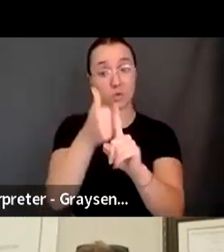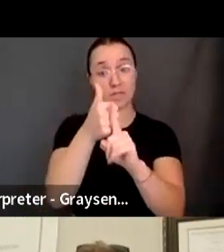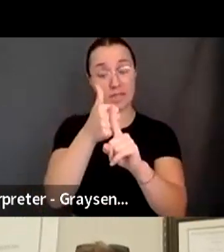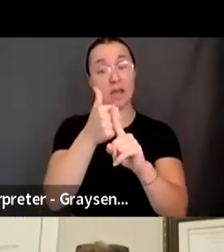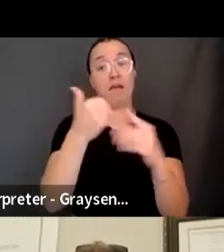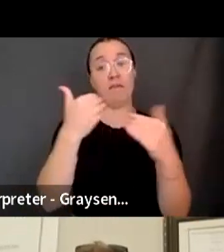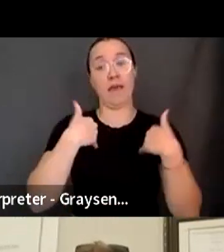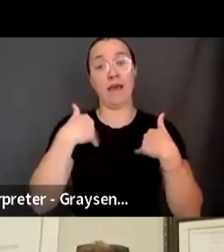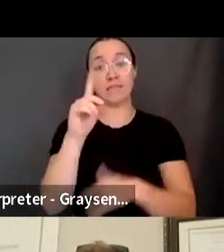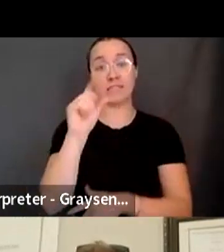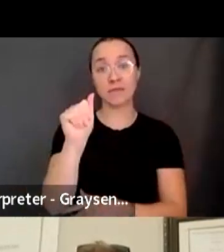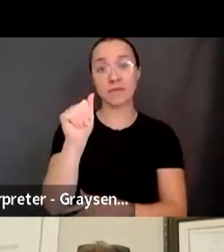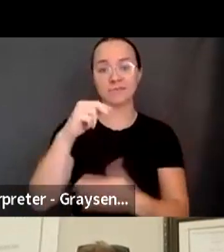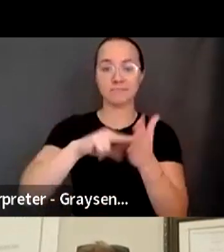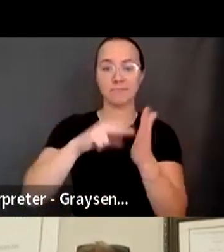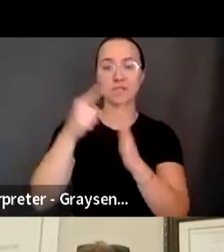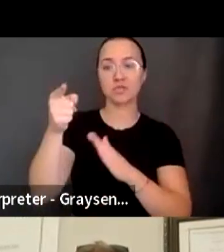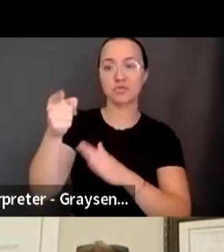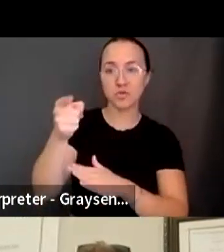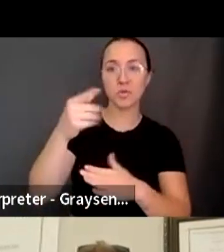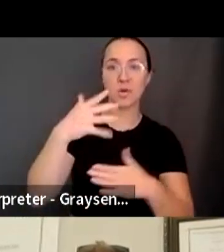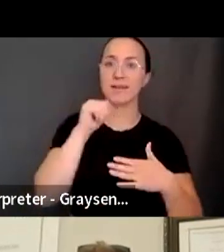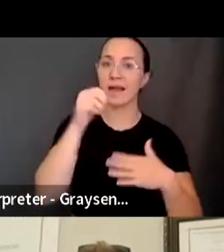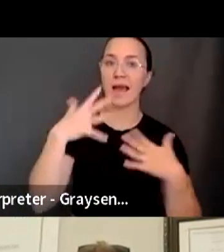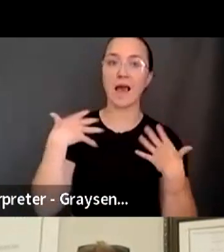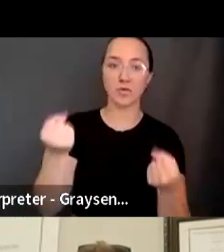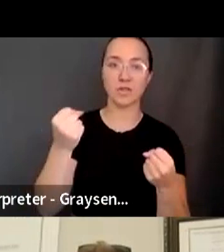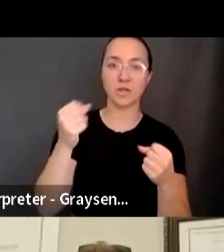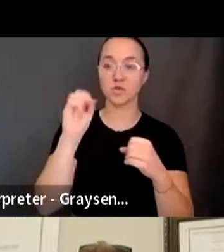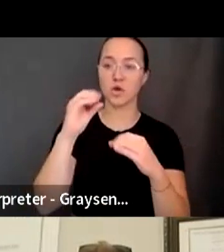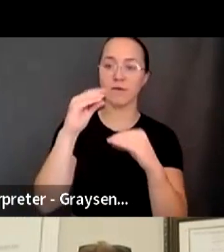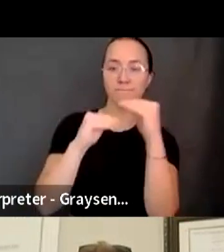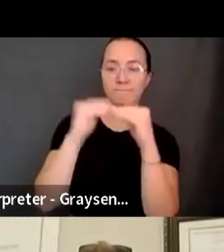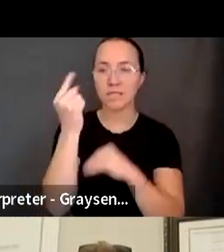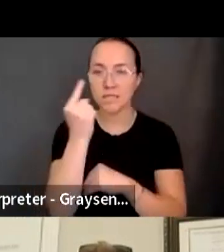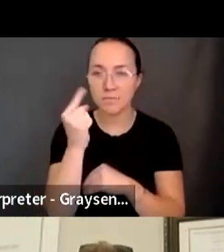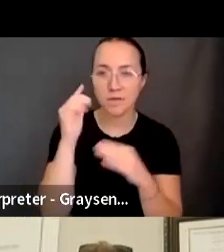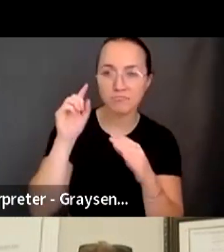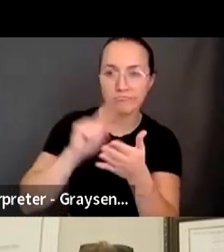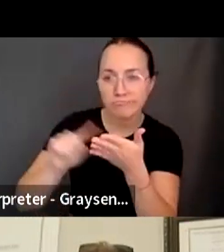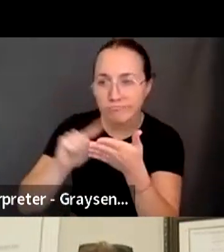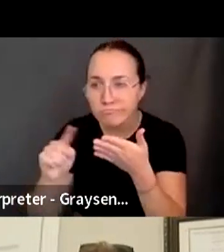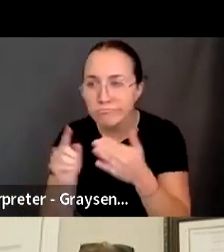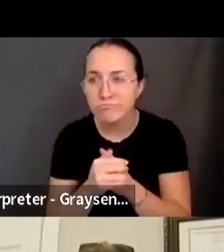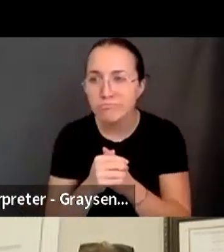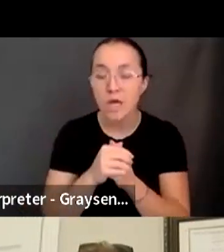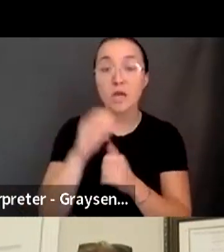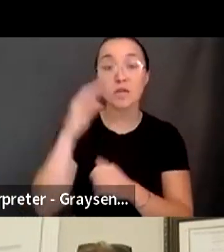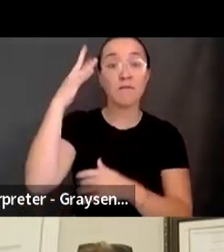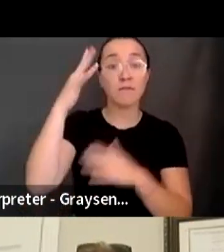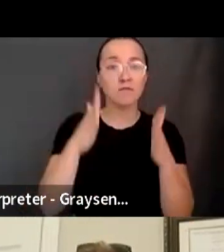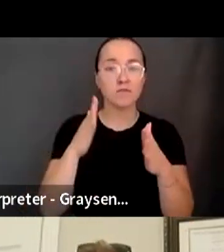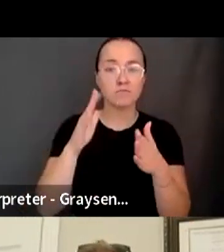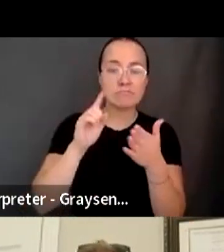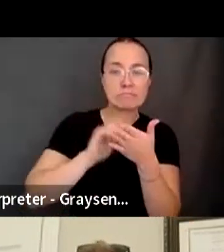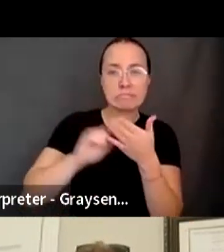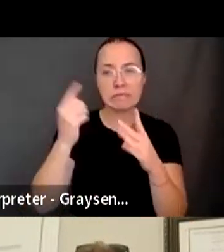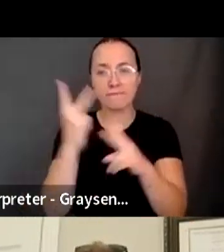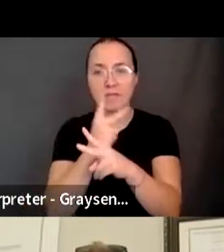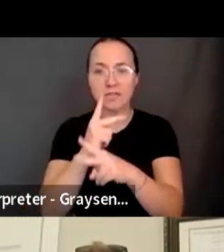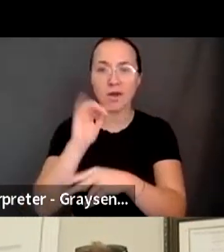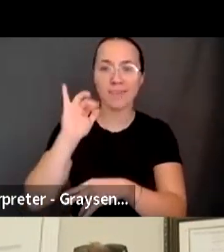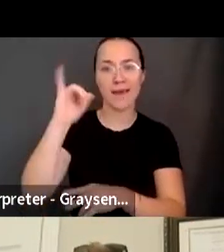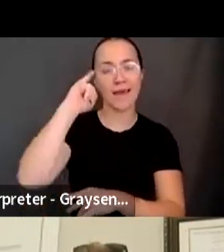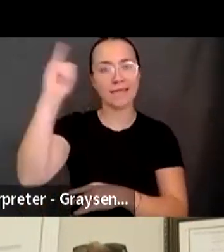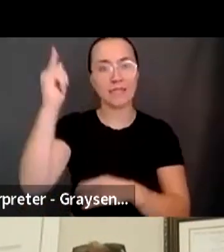so there's something about you that we need to fix. So philosophers try to sort through these different ideas of what is health and what is disability